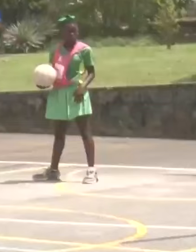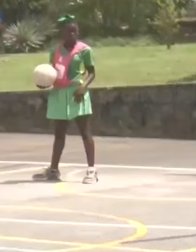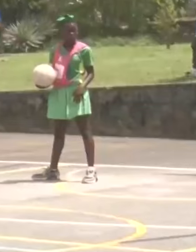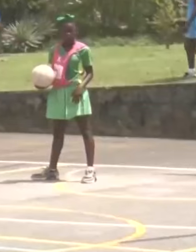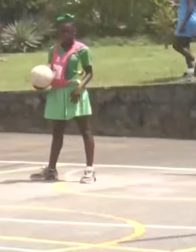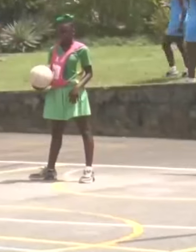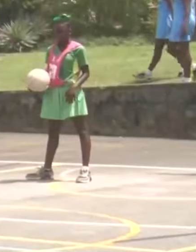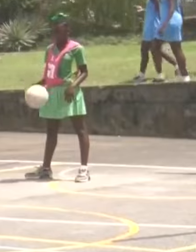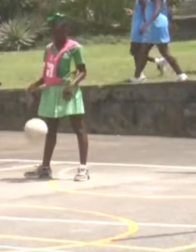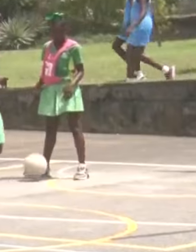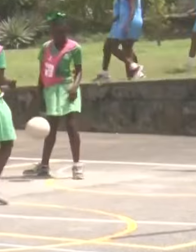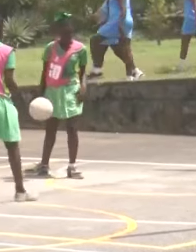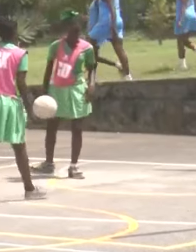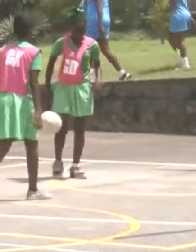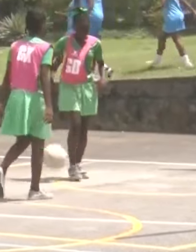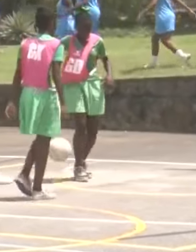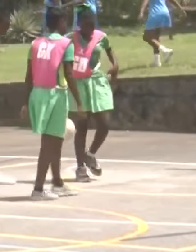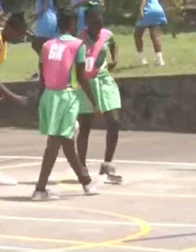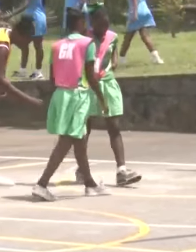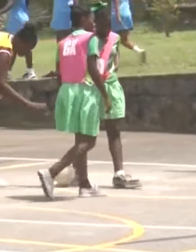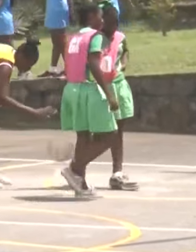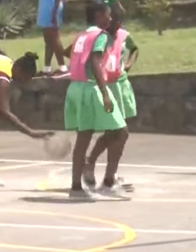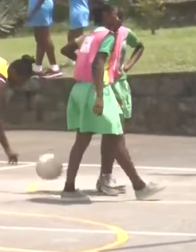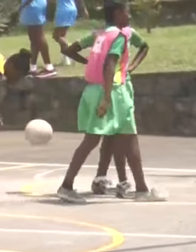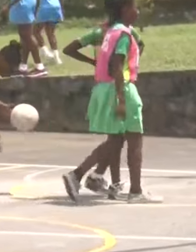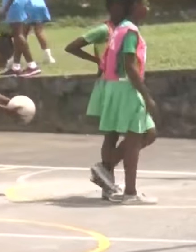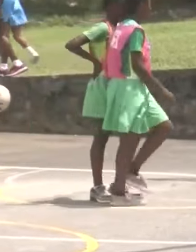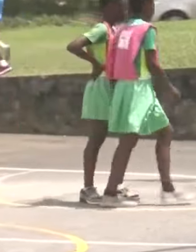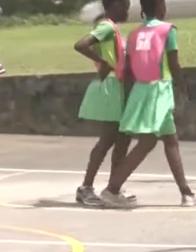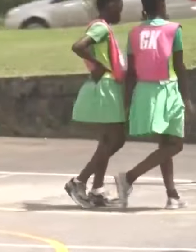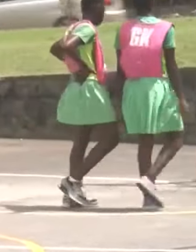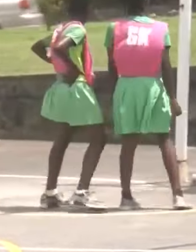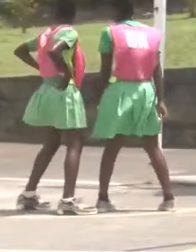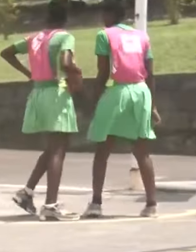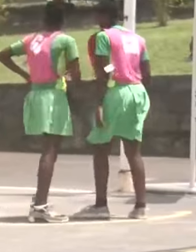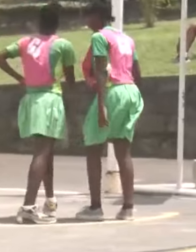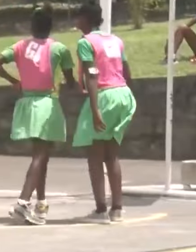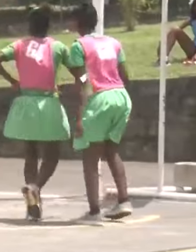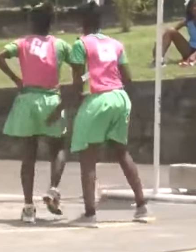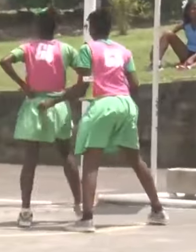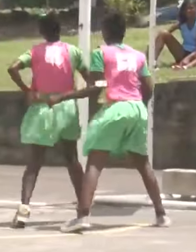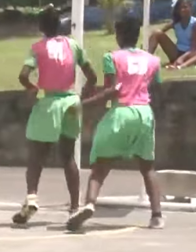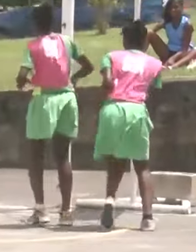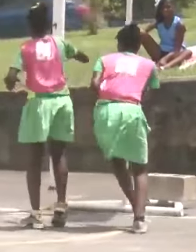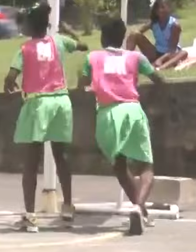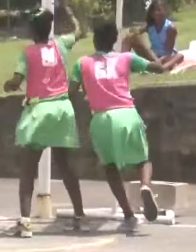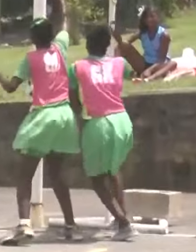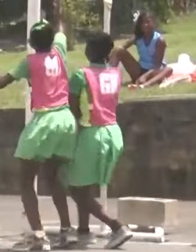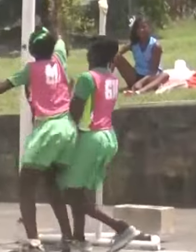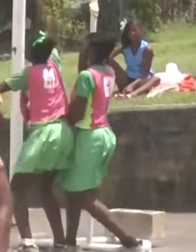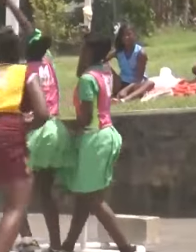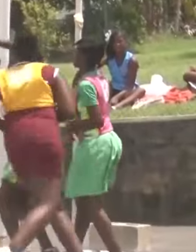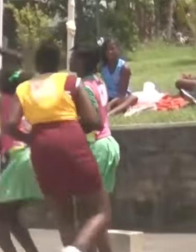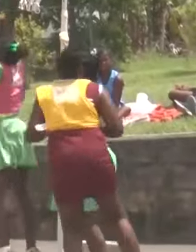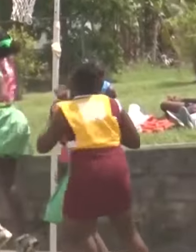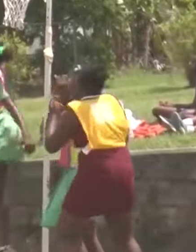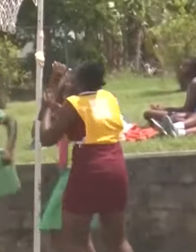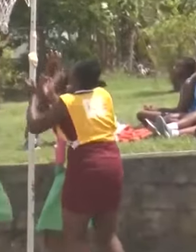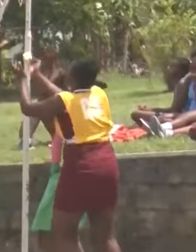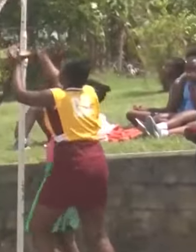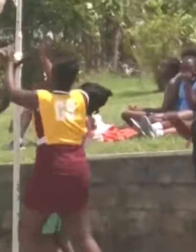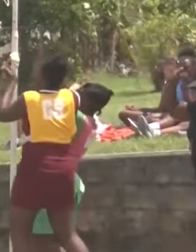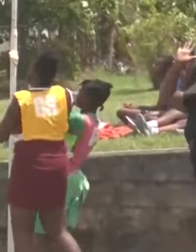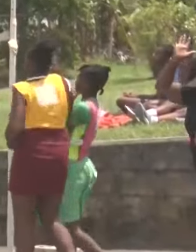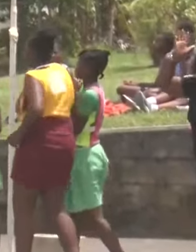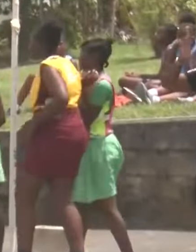This one was no easy battle, and Hilda Skeen fought back to send it into overtime. Goal shoot, Tia Thorne takes aim and